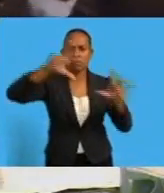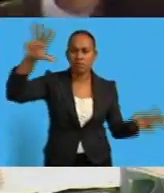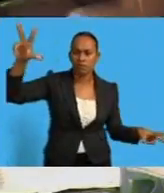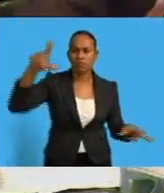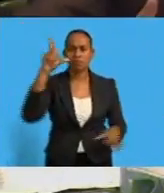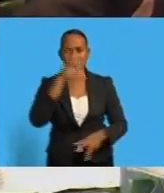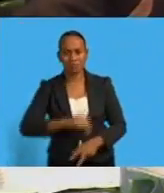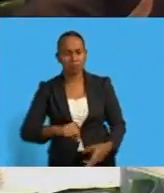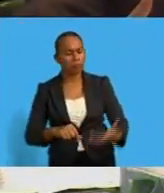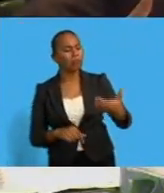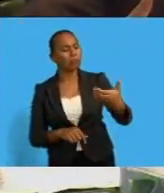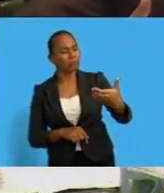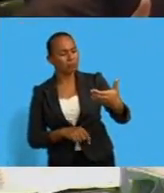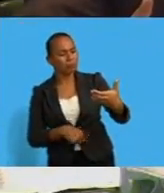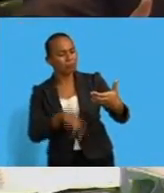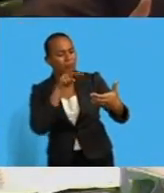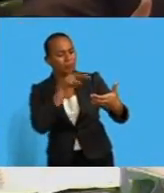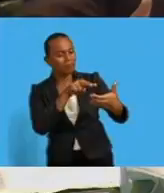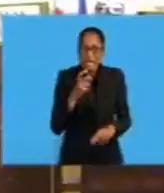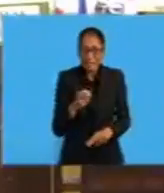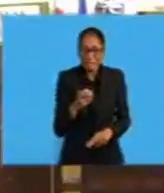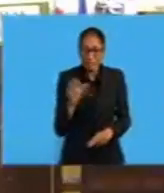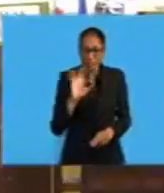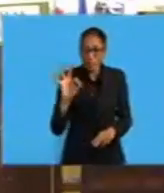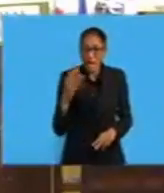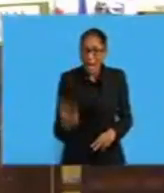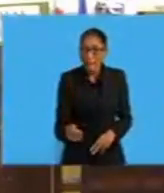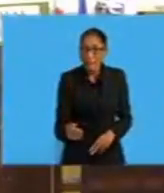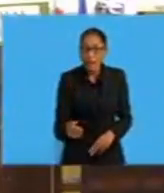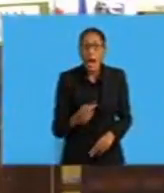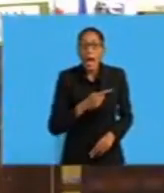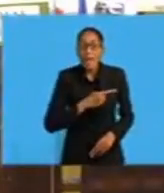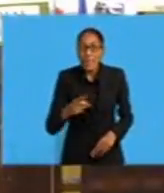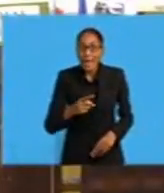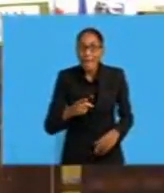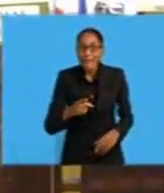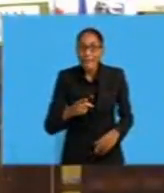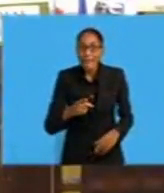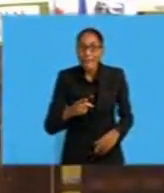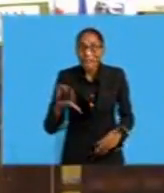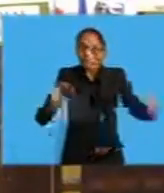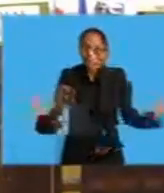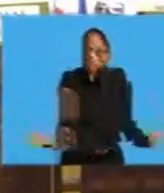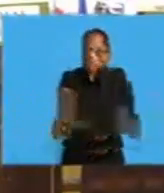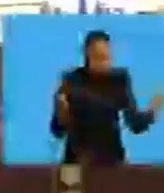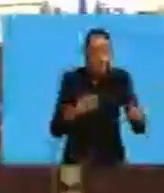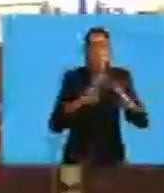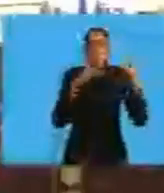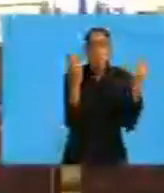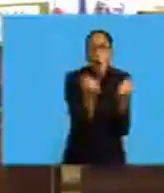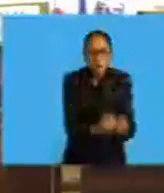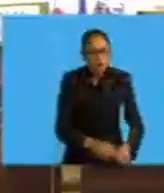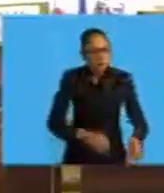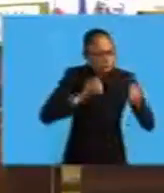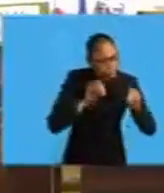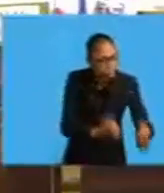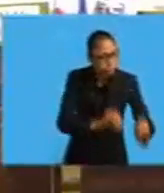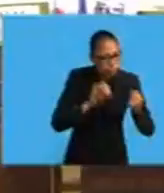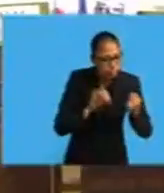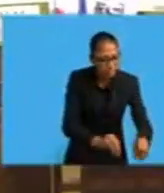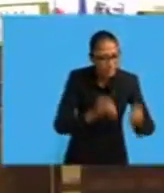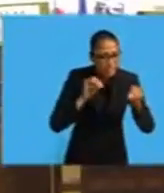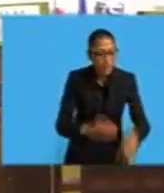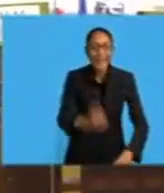same educational program. Opposition member Prem Singh sought clarification from the minister on the allocation of $2